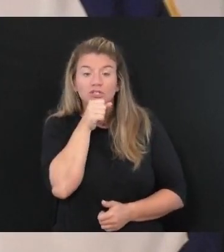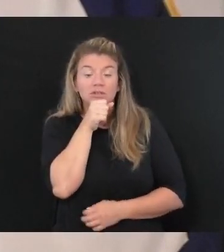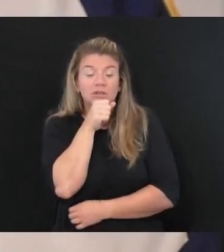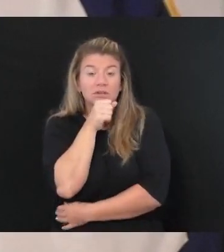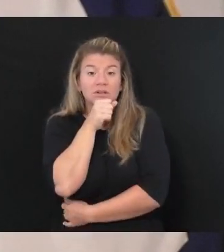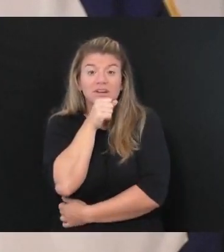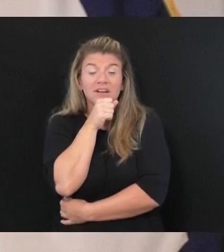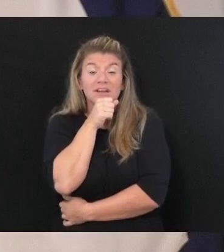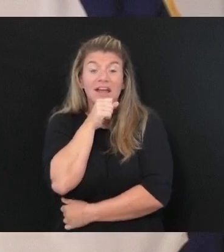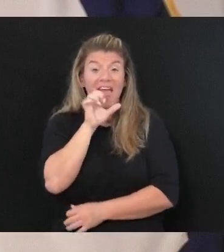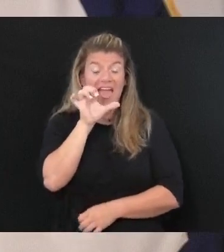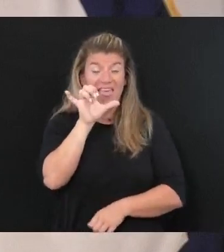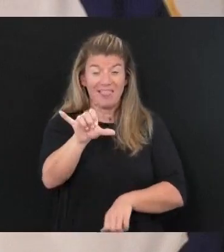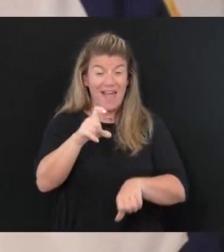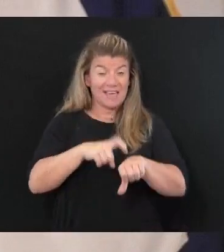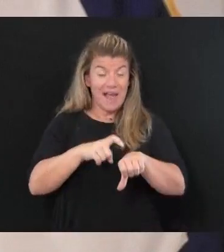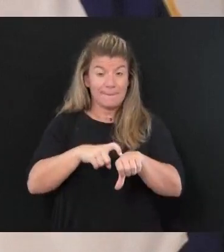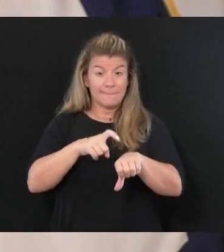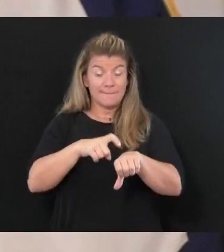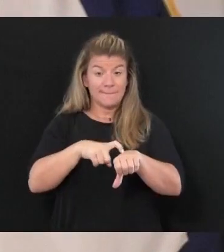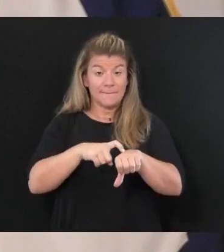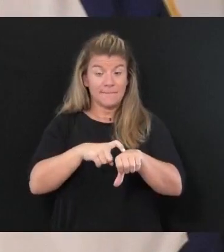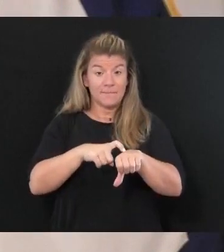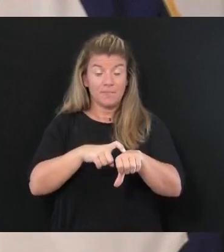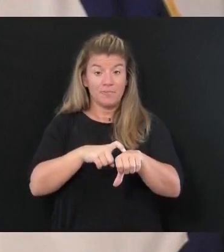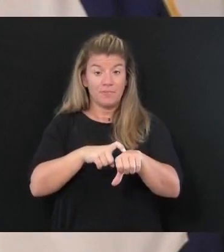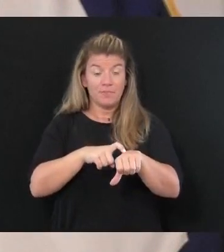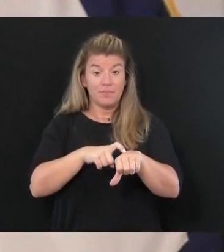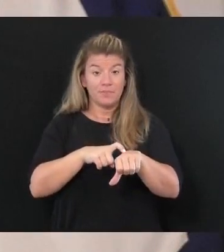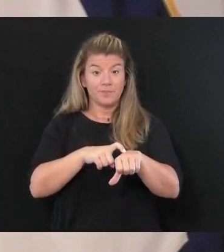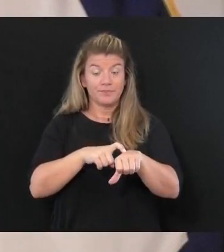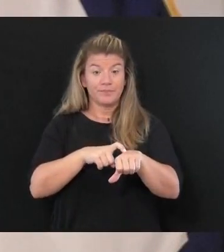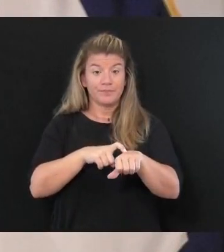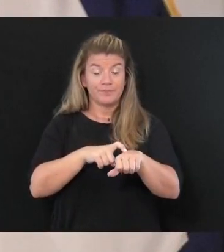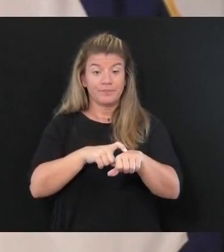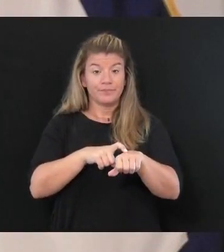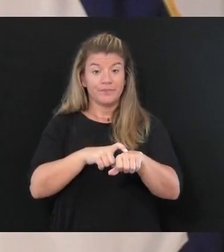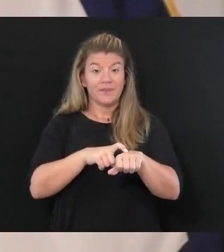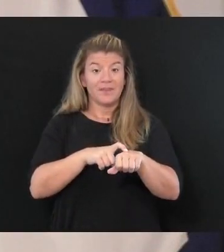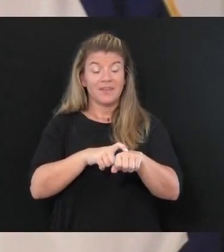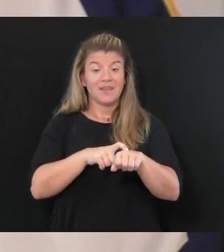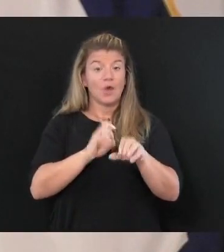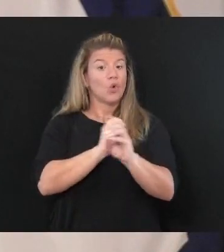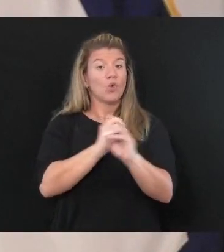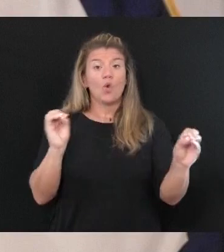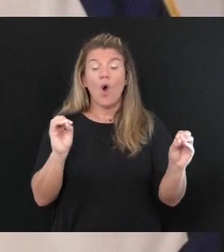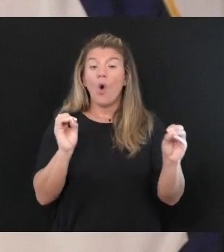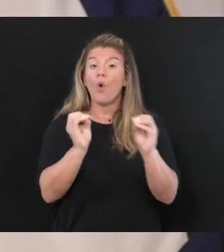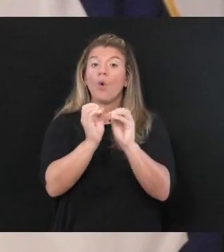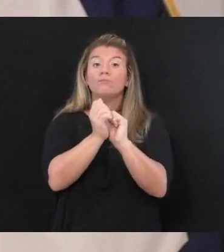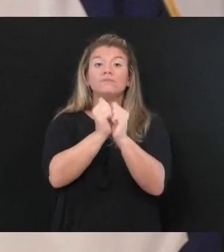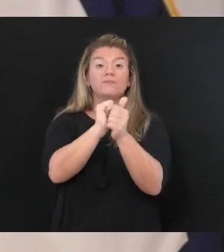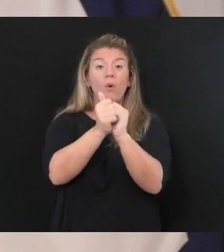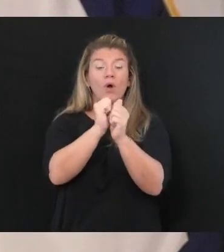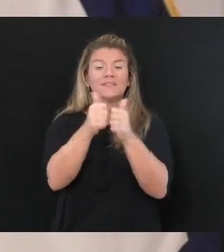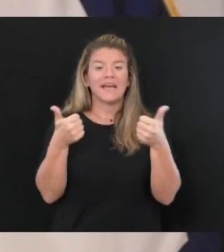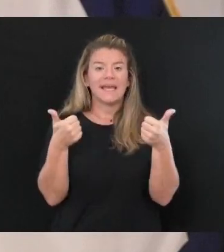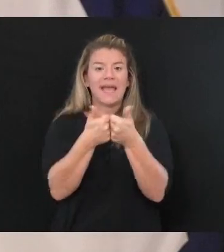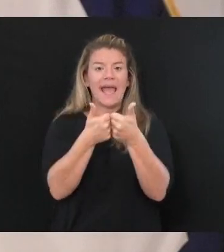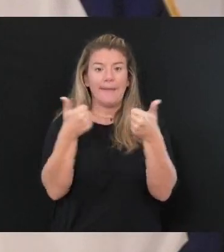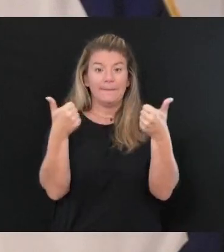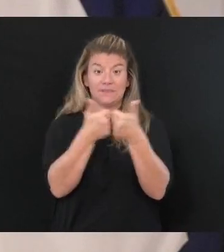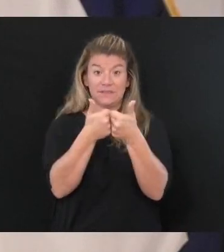time, we will not allow sports competition to take place. We